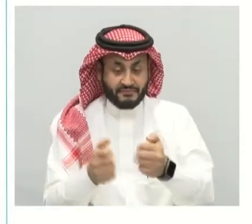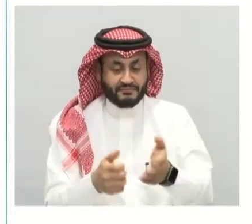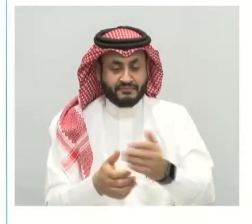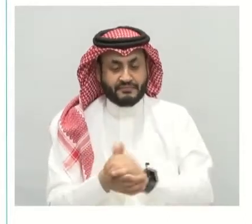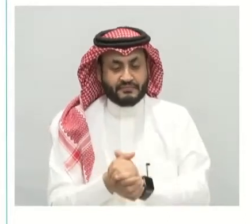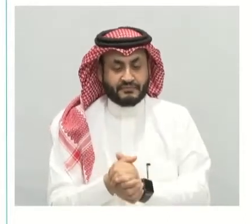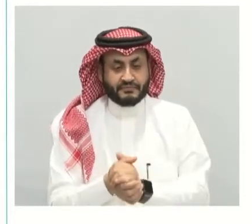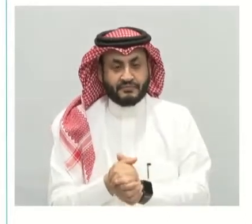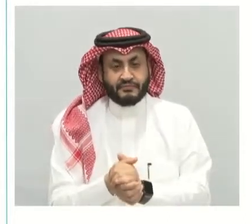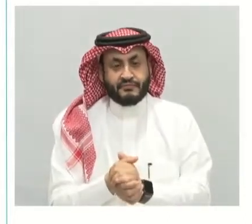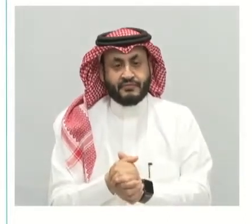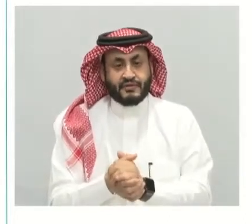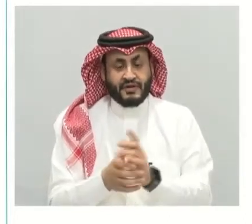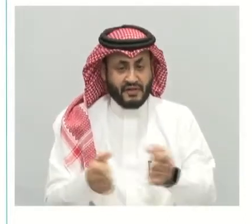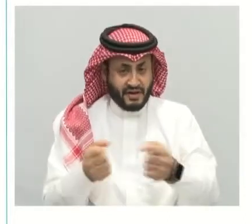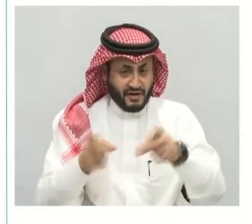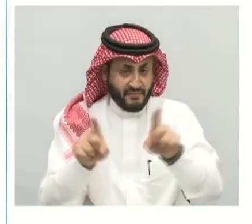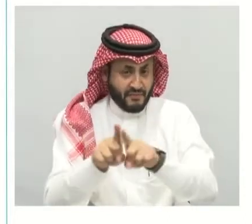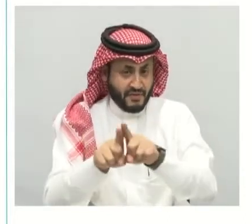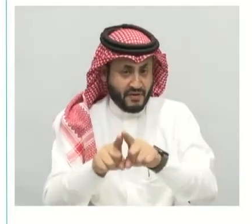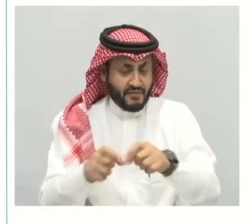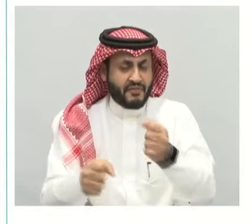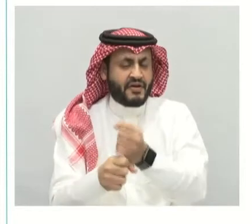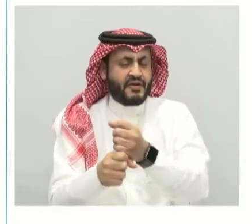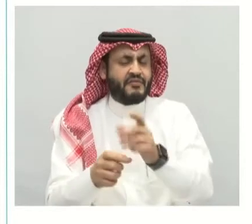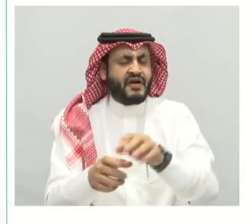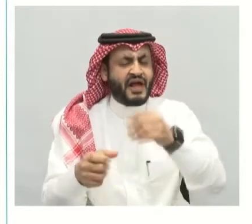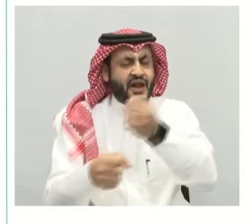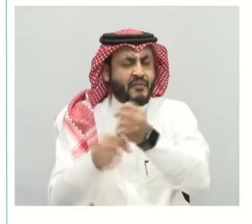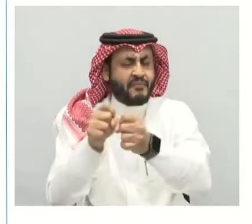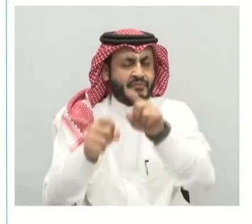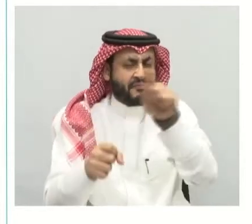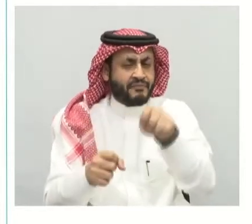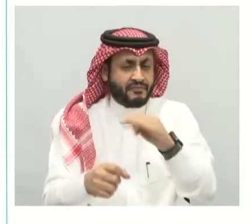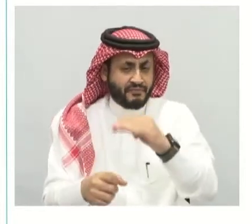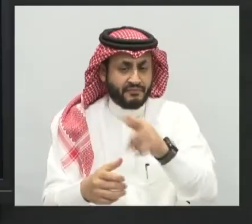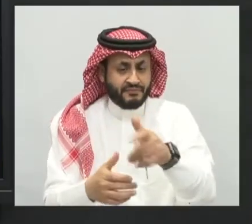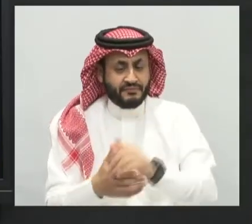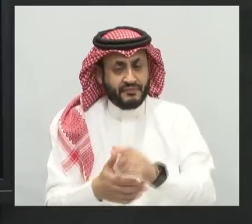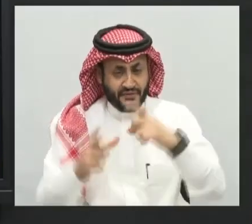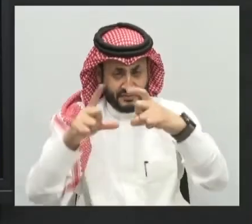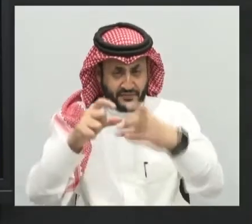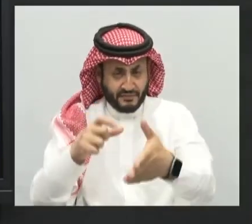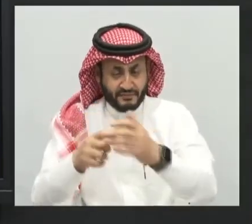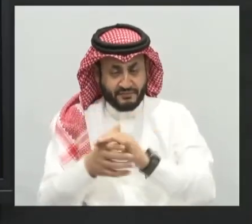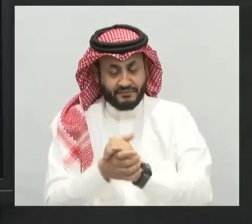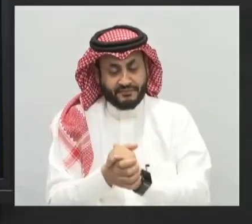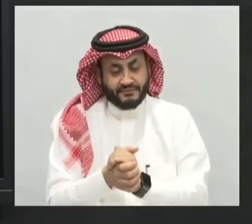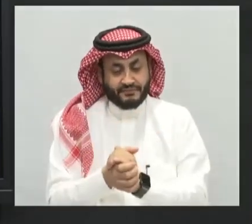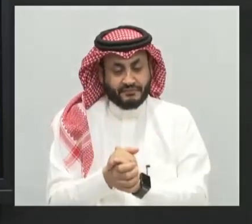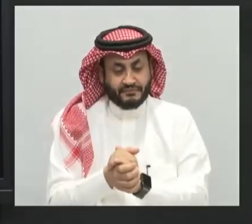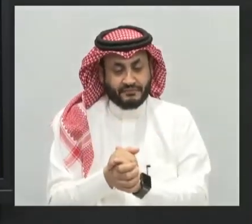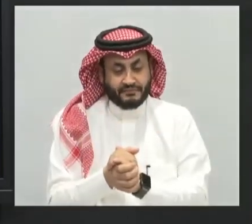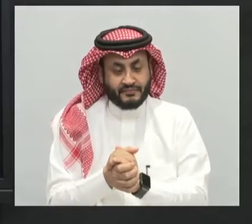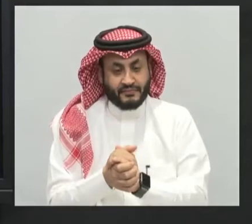we said that you can work with a partner and make questions and answer about these pictures. And also we said that you